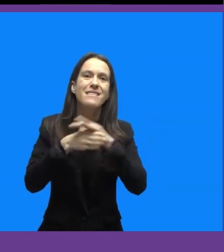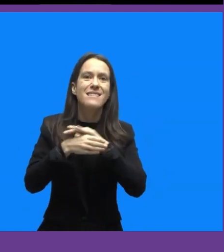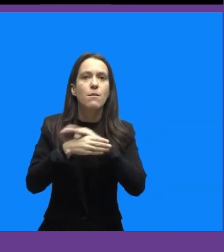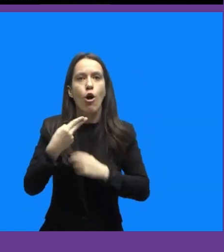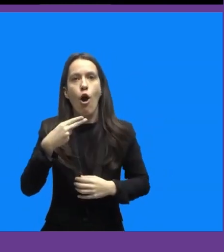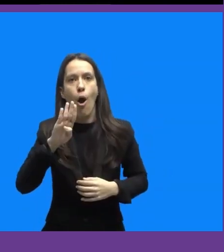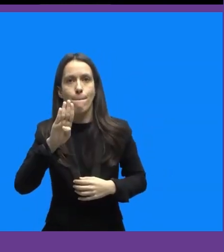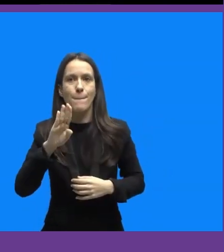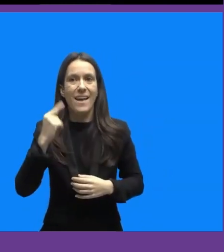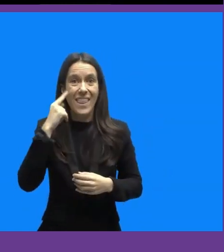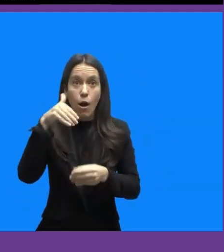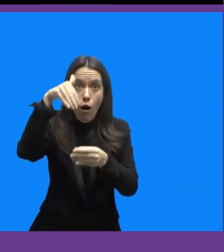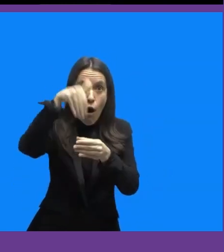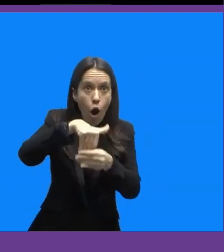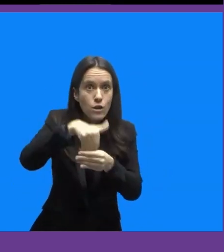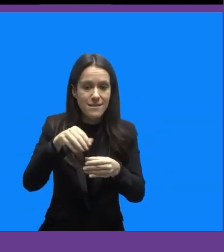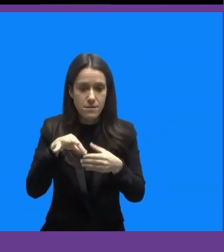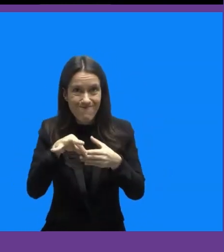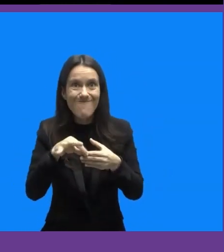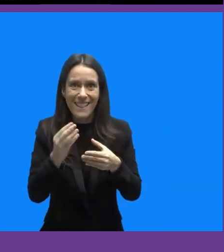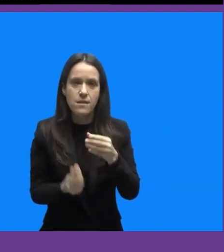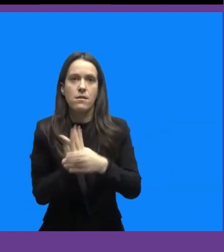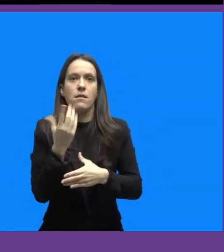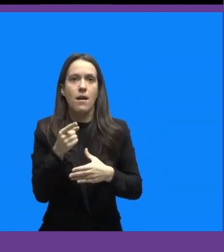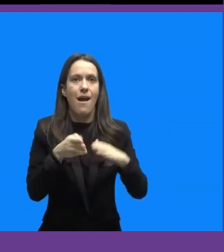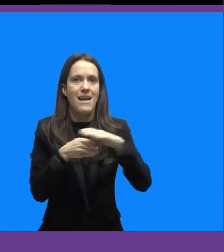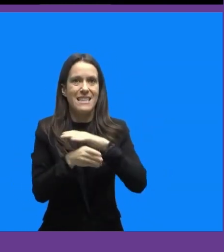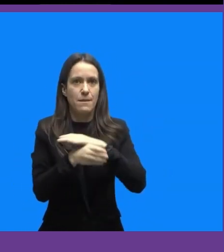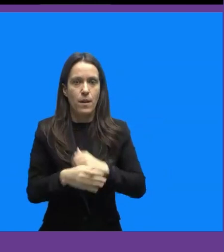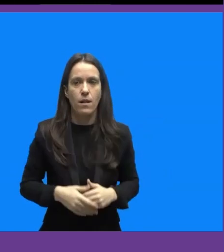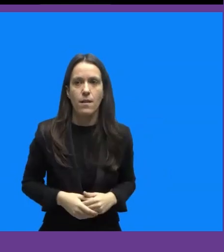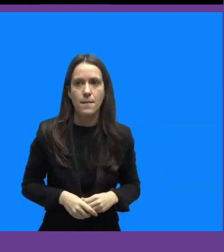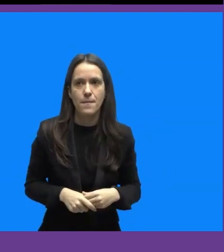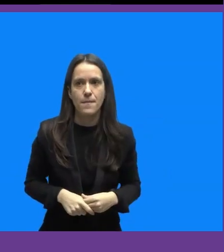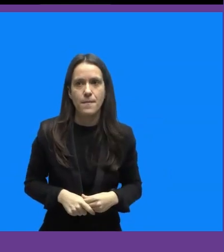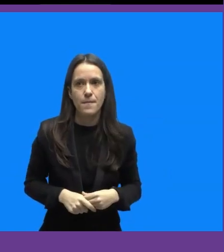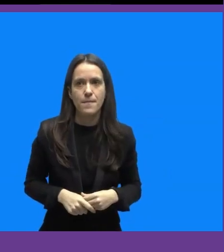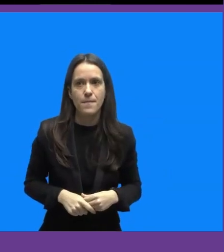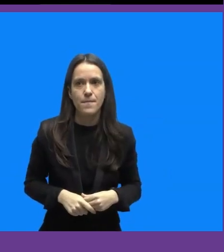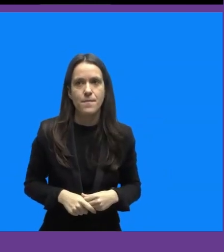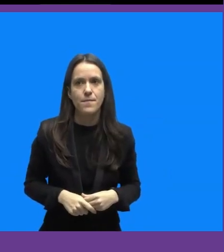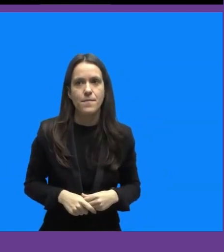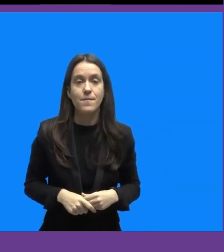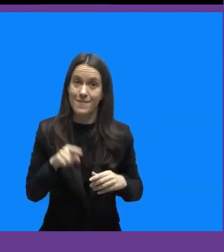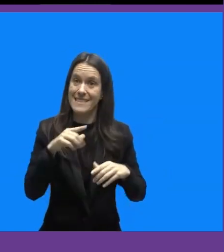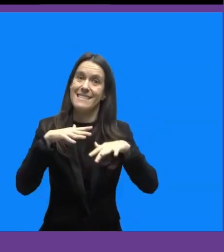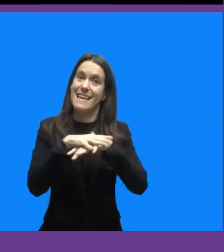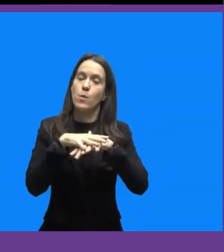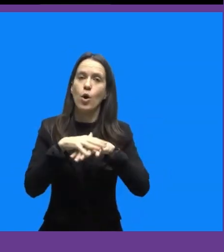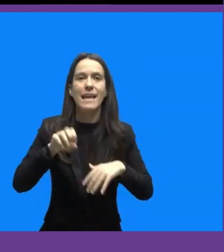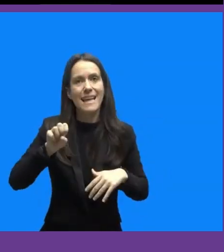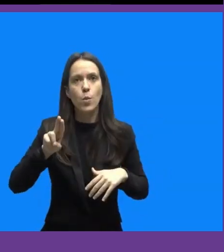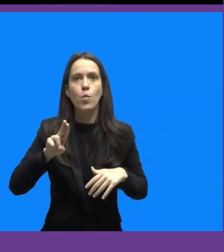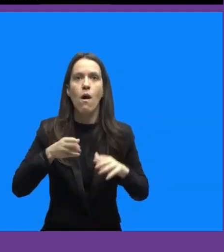creating content, which is a key part of the work that we're doing in this network, the EU Accessible Hub. And again,